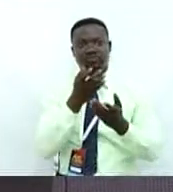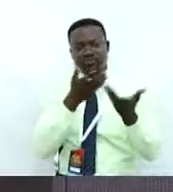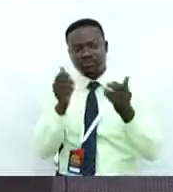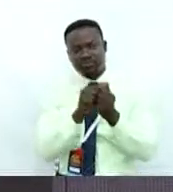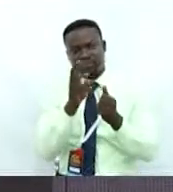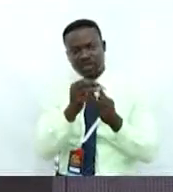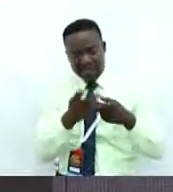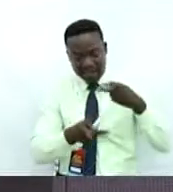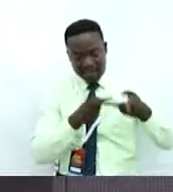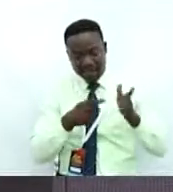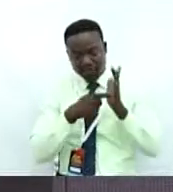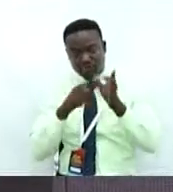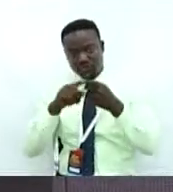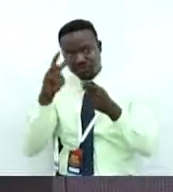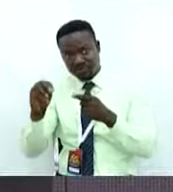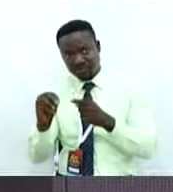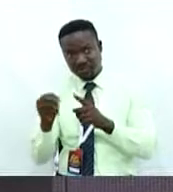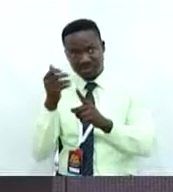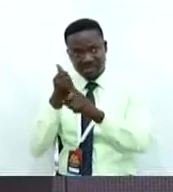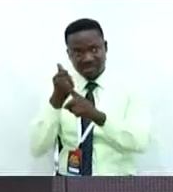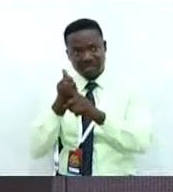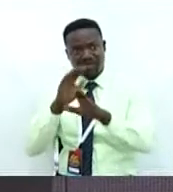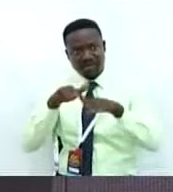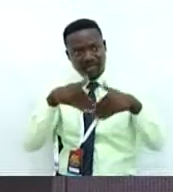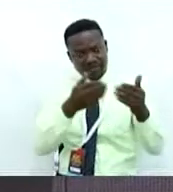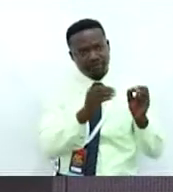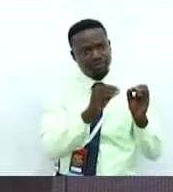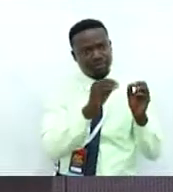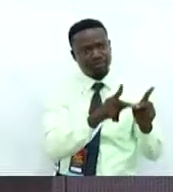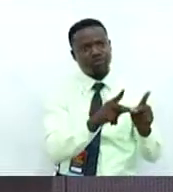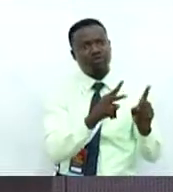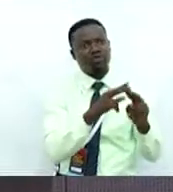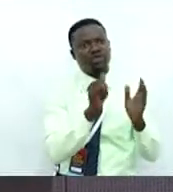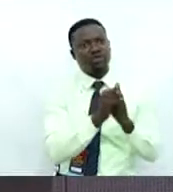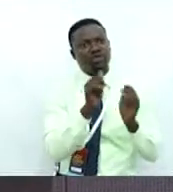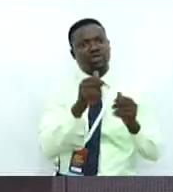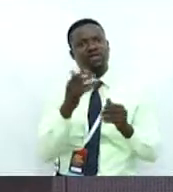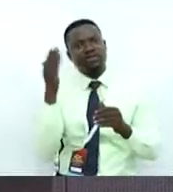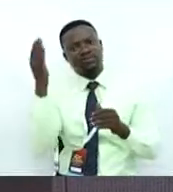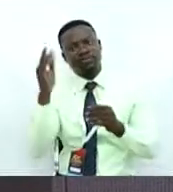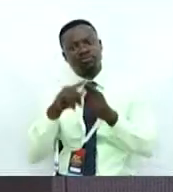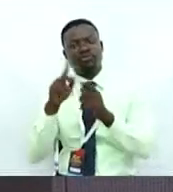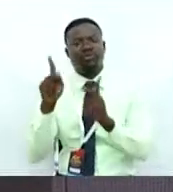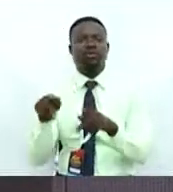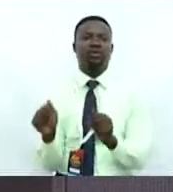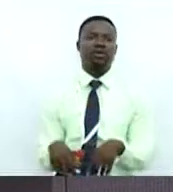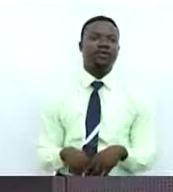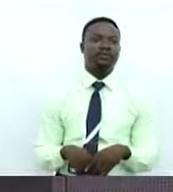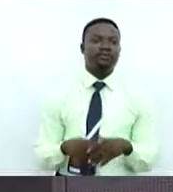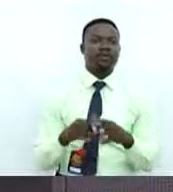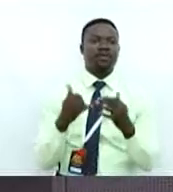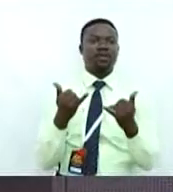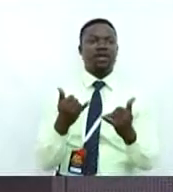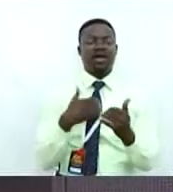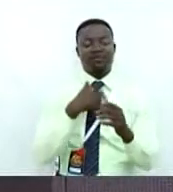that you show to that person will give you the opportunity to minister to that person. So now there is a